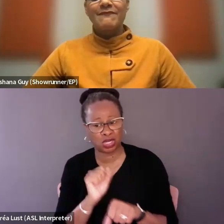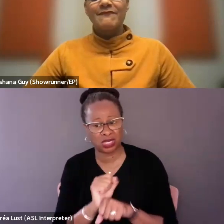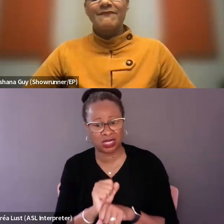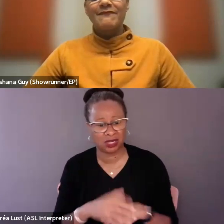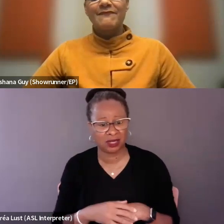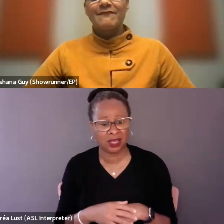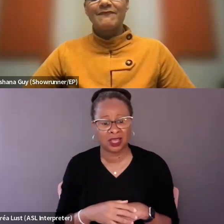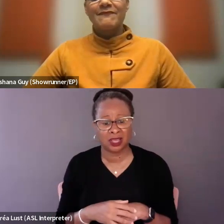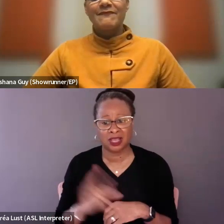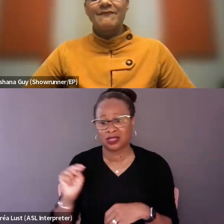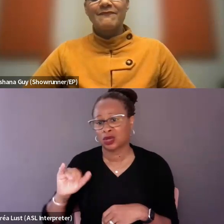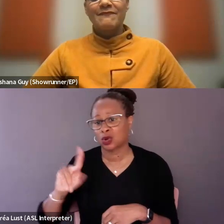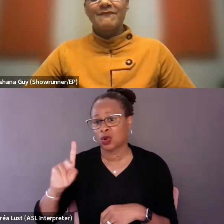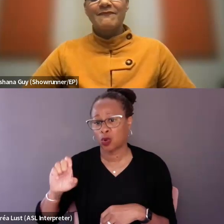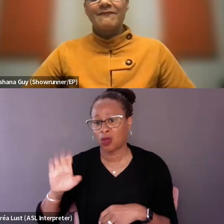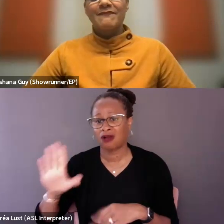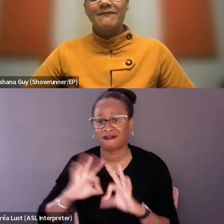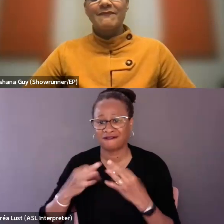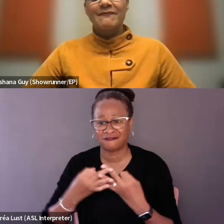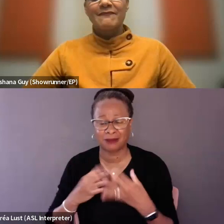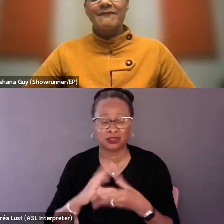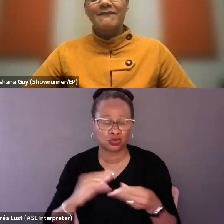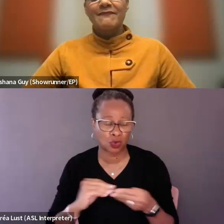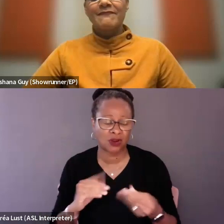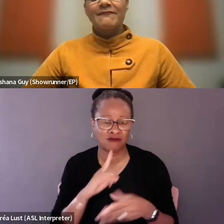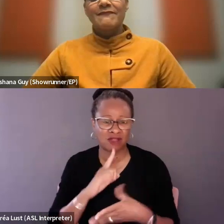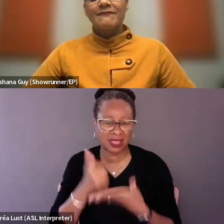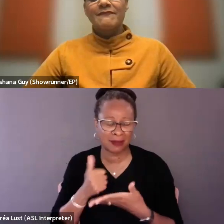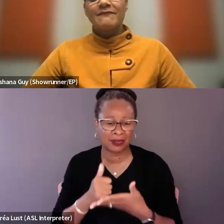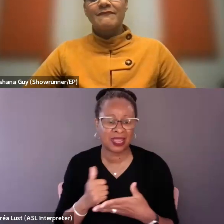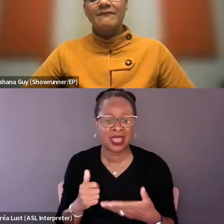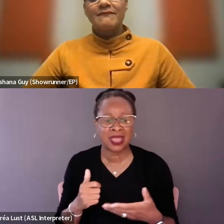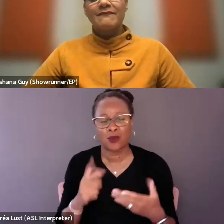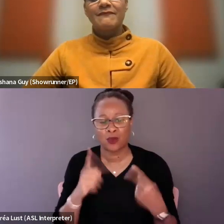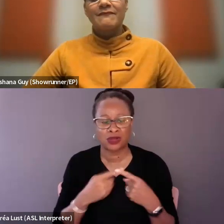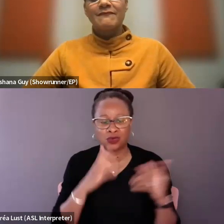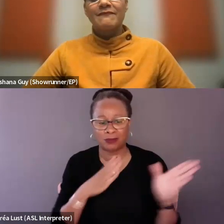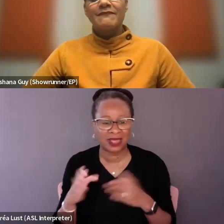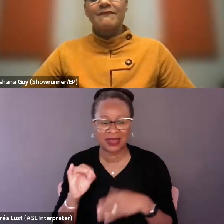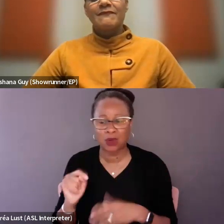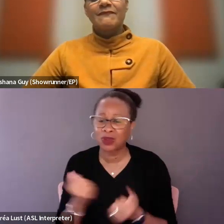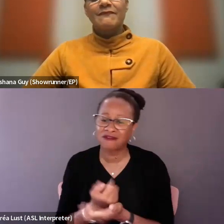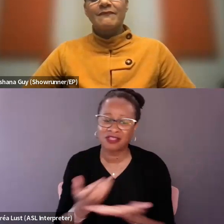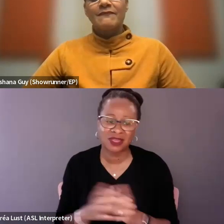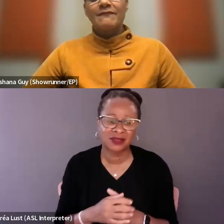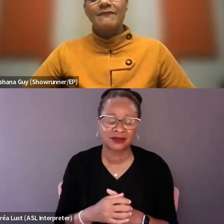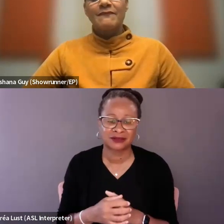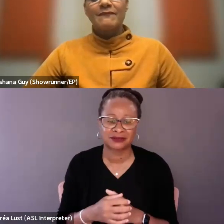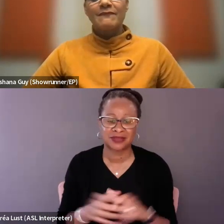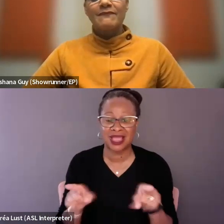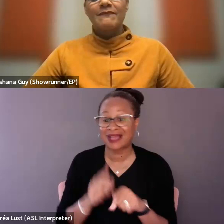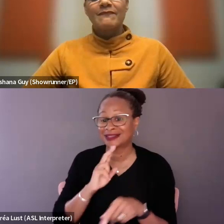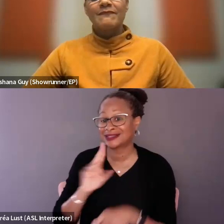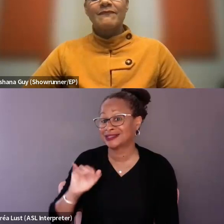how did working Nicole's family story really help in terms of kind of planning this all out? Because, you know, as Nicole was just